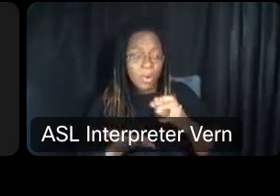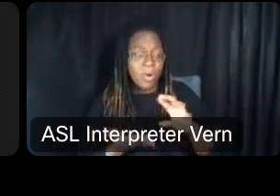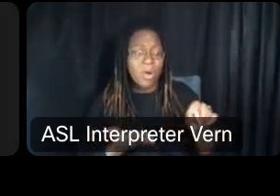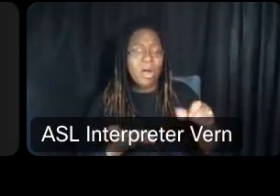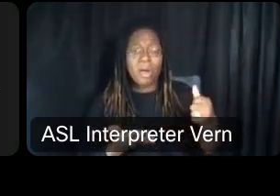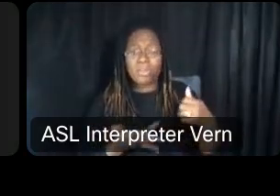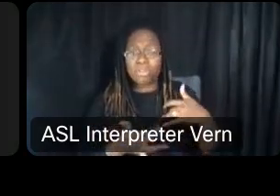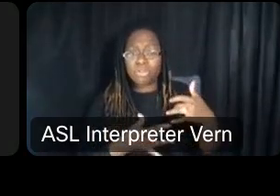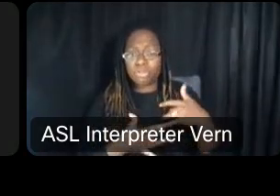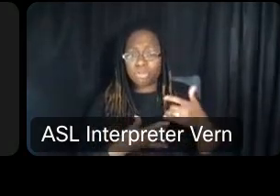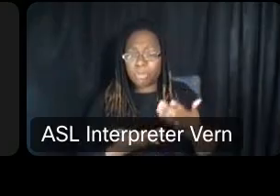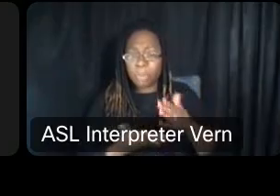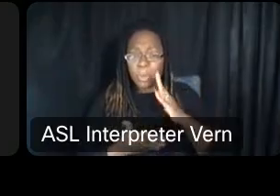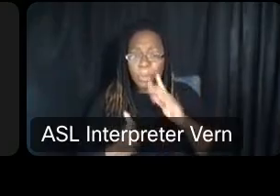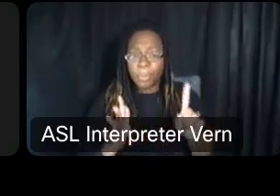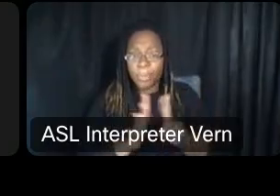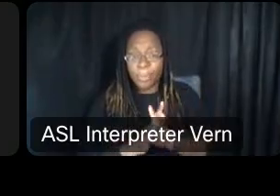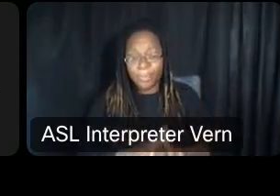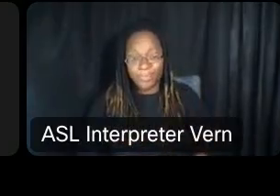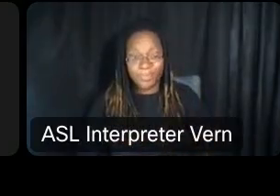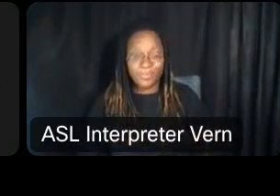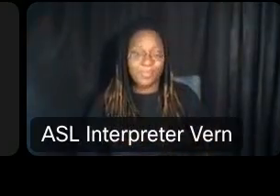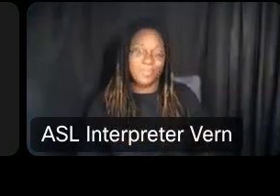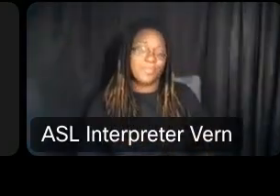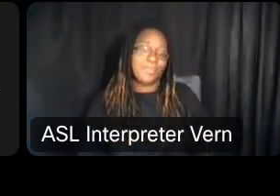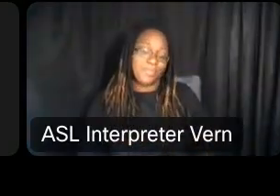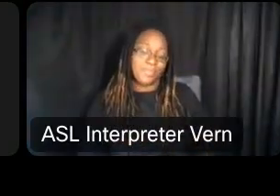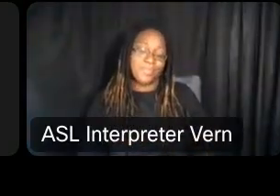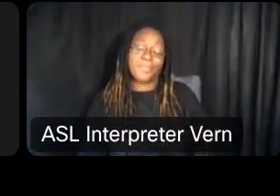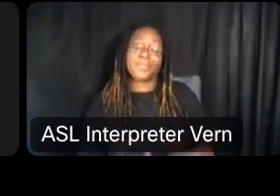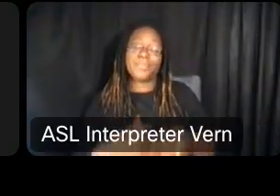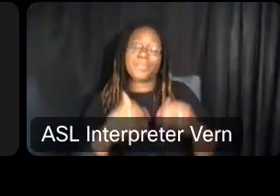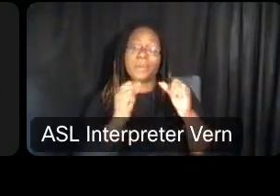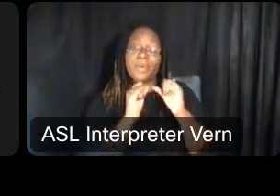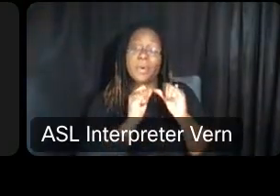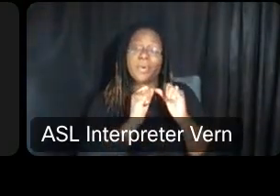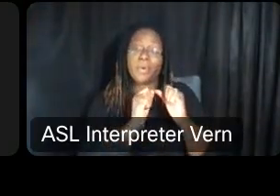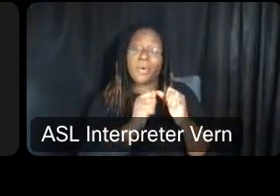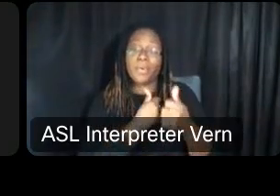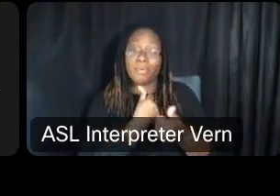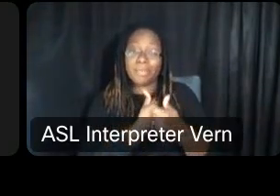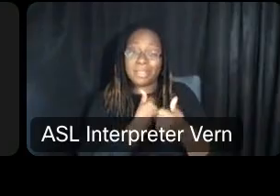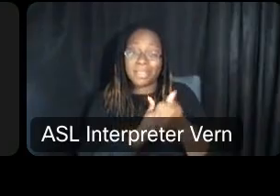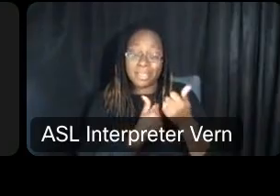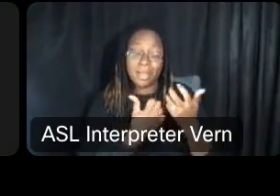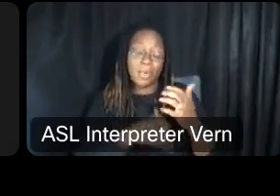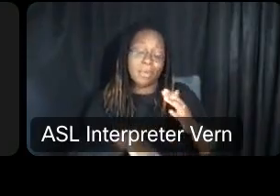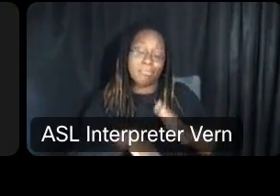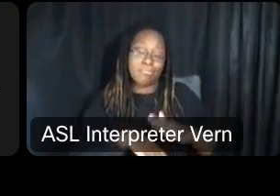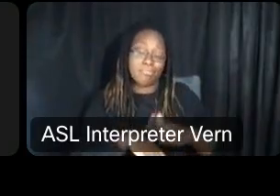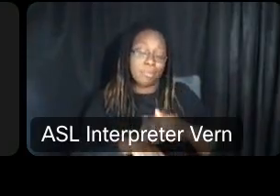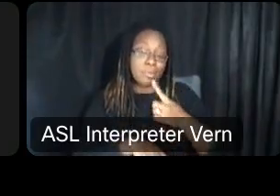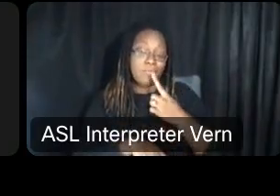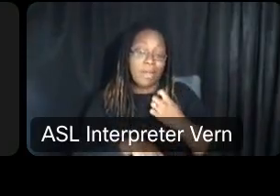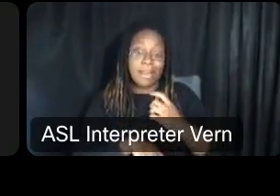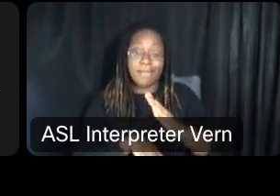come up? And then with ongoing risks, we want to be able to notice some red flags. And